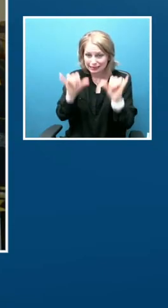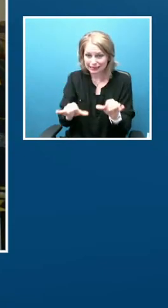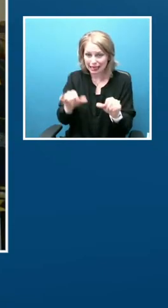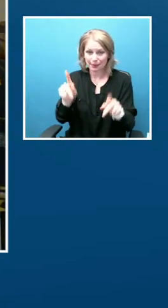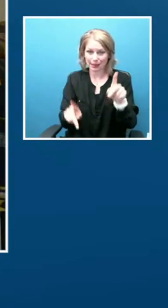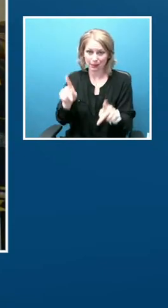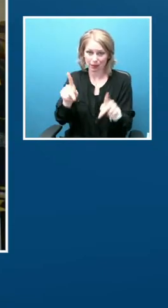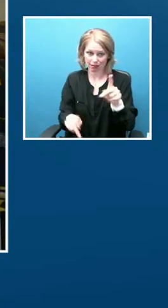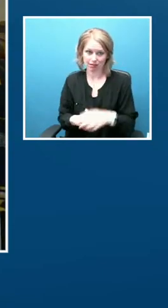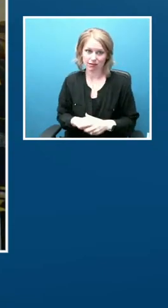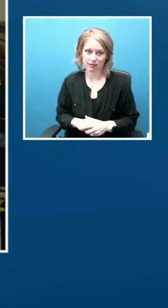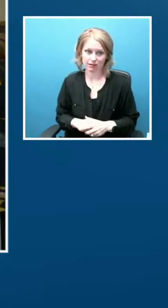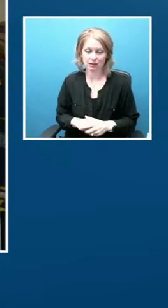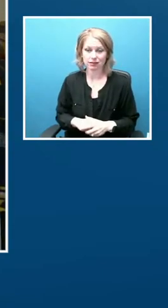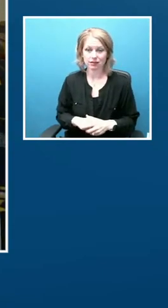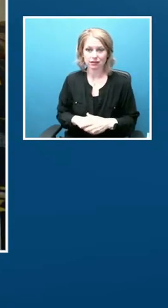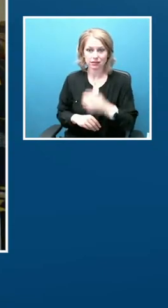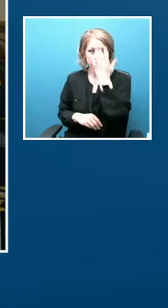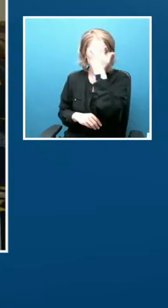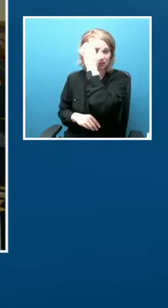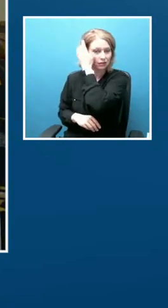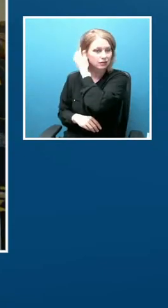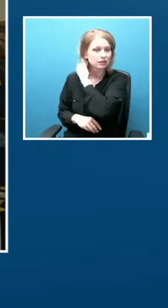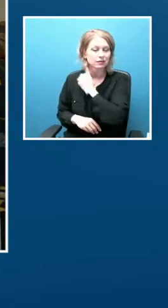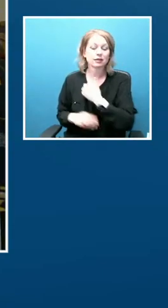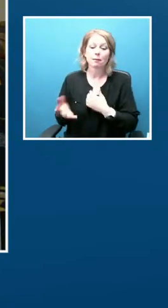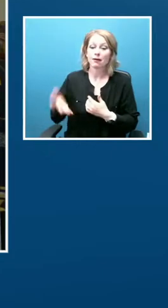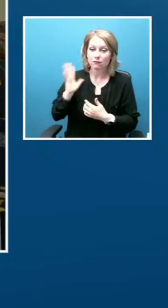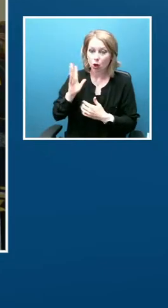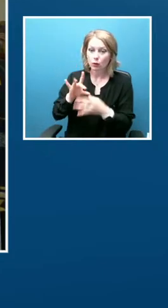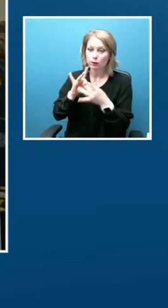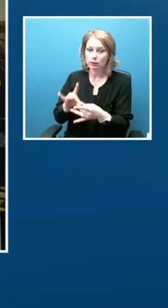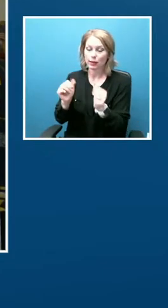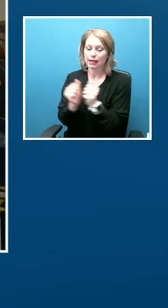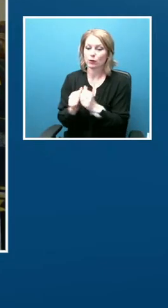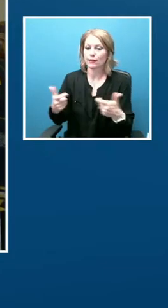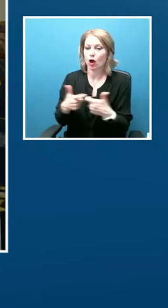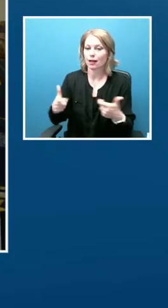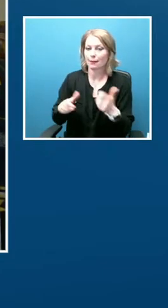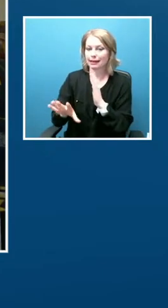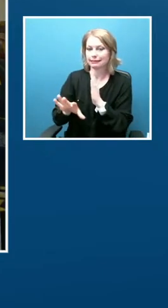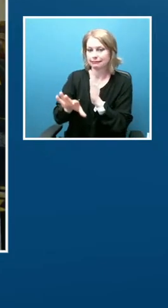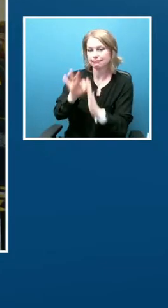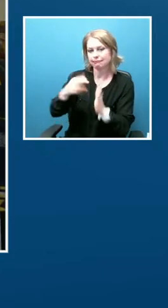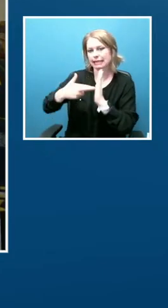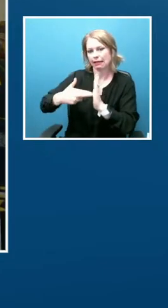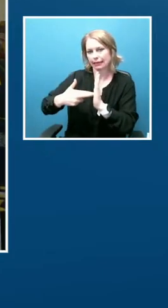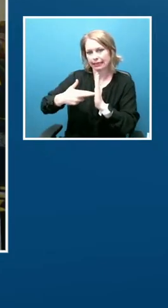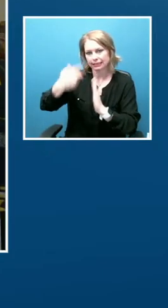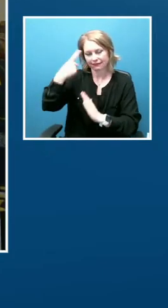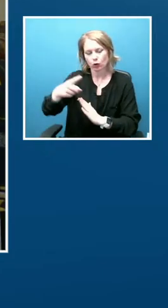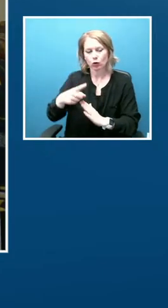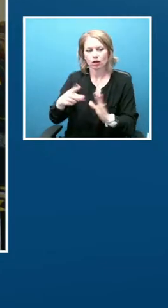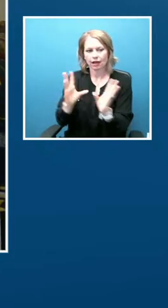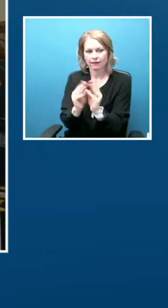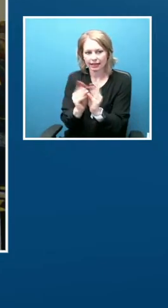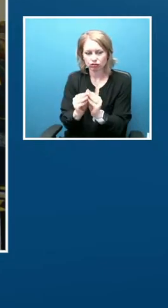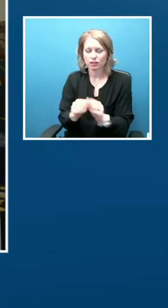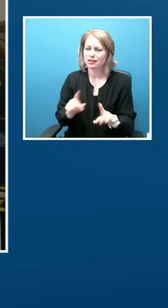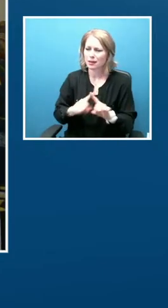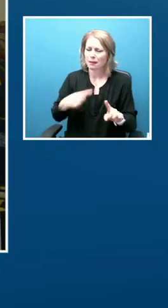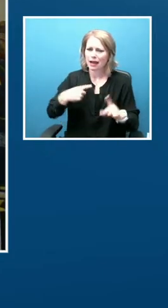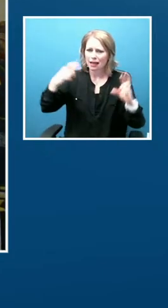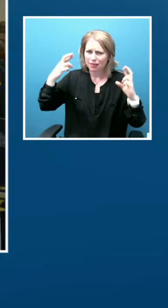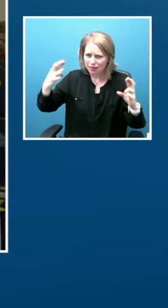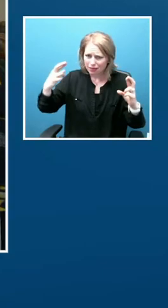them being automatic delegates to the convention. I had hoped that this memorandum of understanding and the monumental